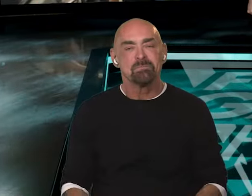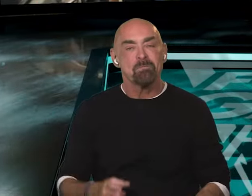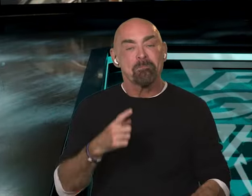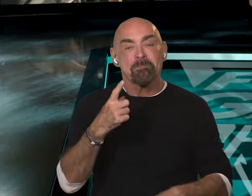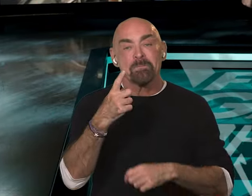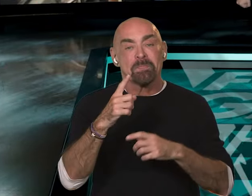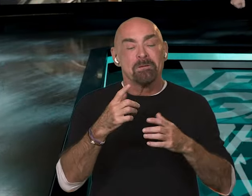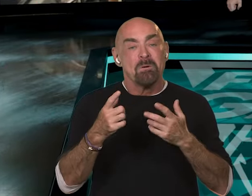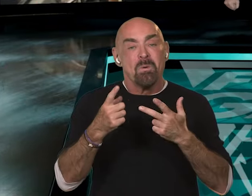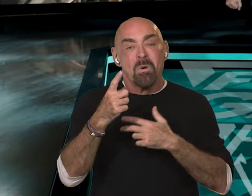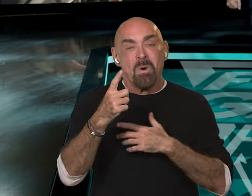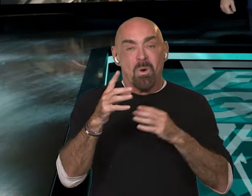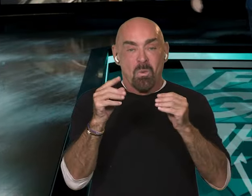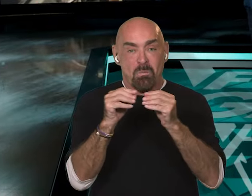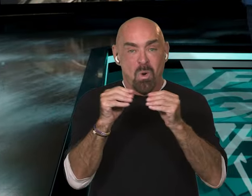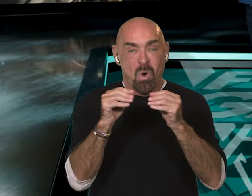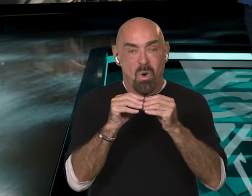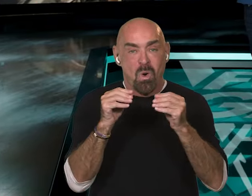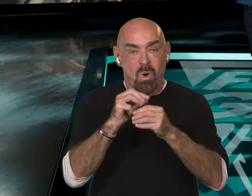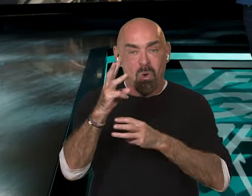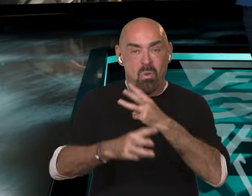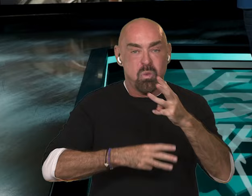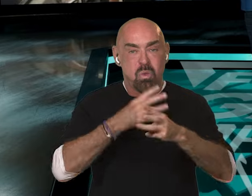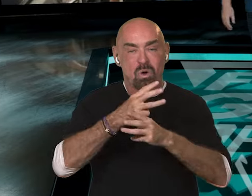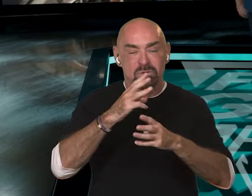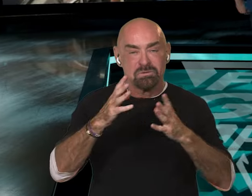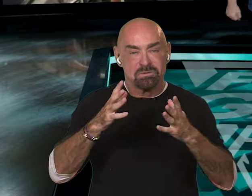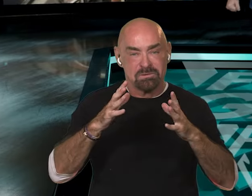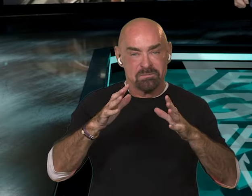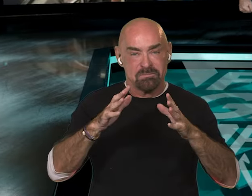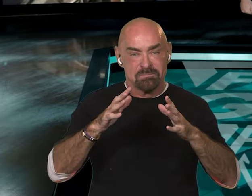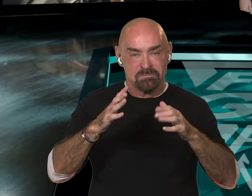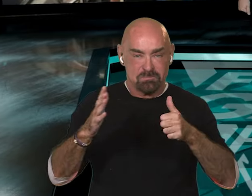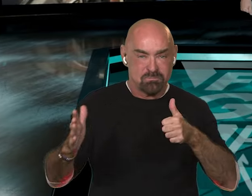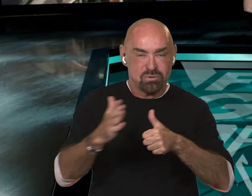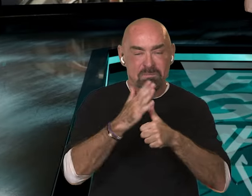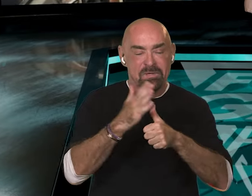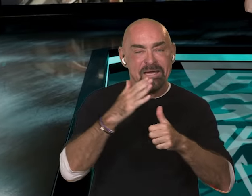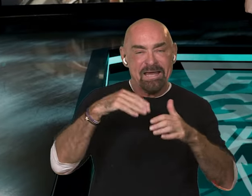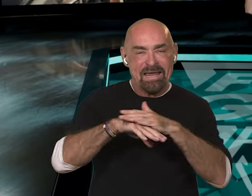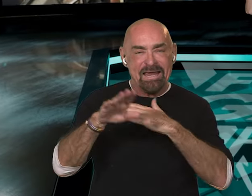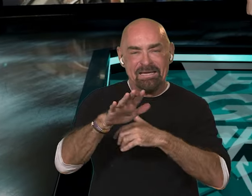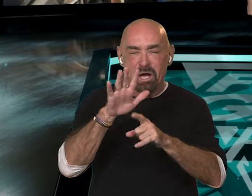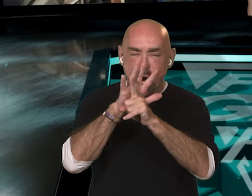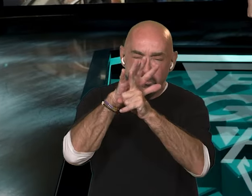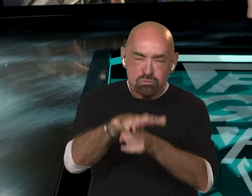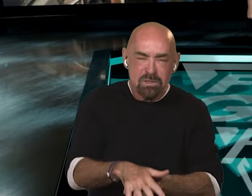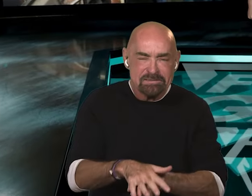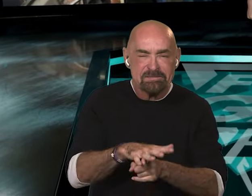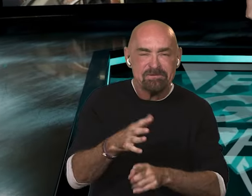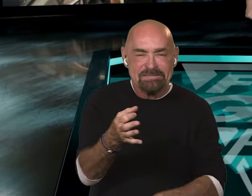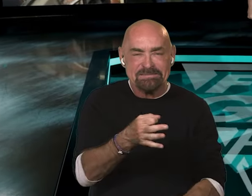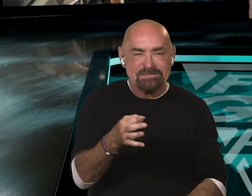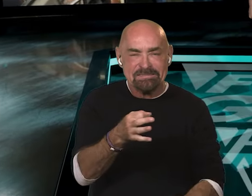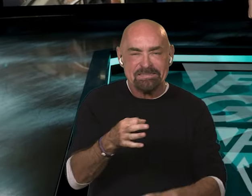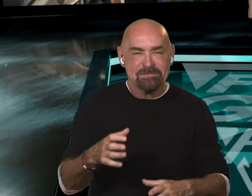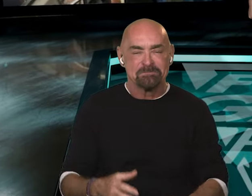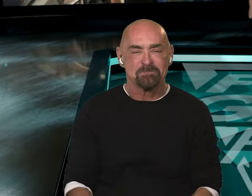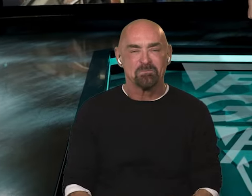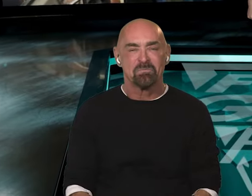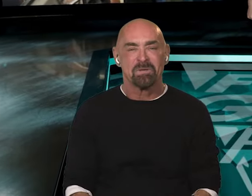programming now, which in this case means another world premiere. This one's a stealth strategy adventure game set in an